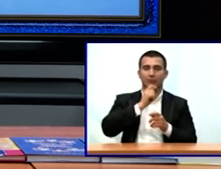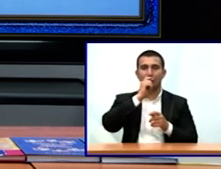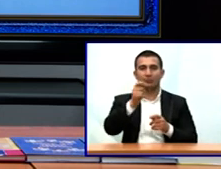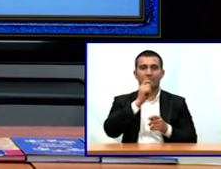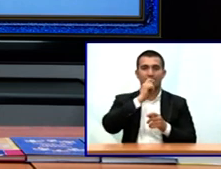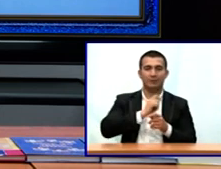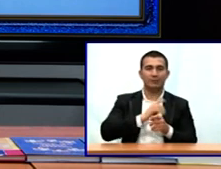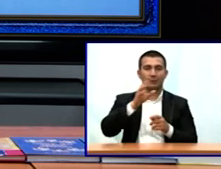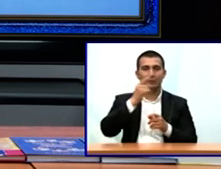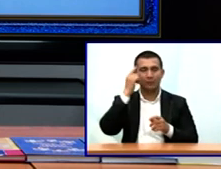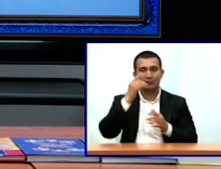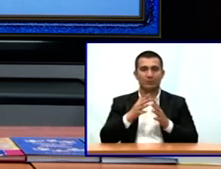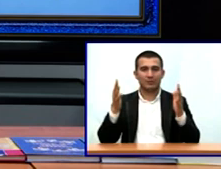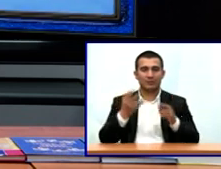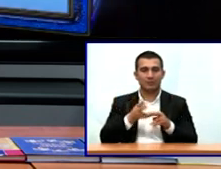ko'proq ishlatamiz.